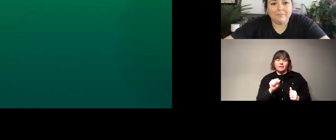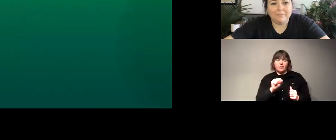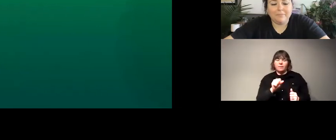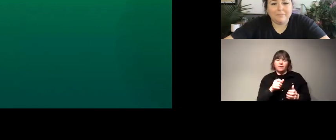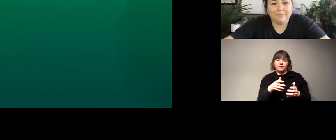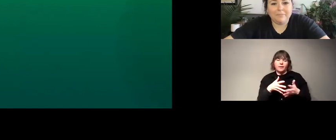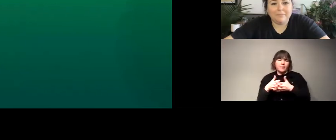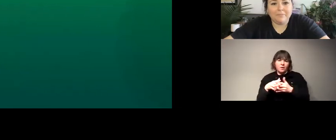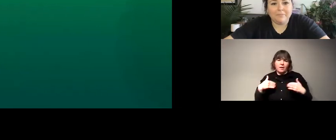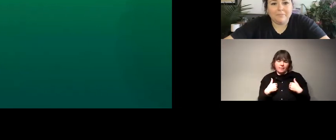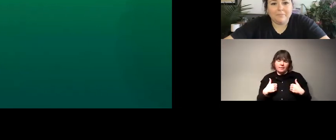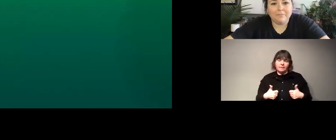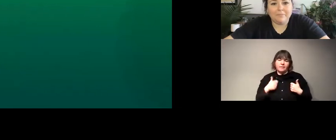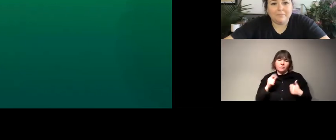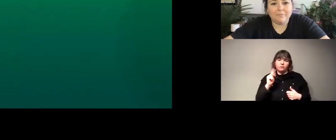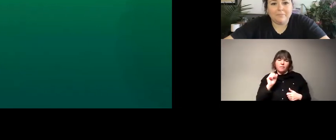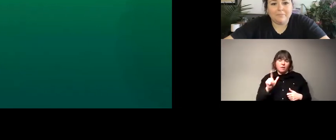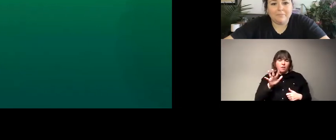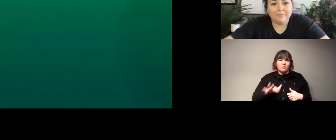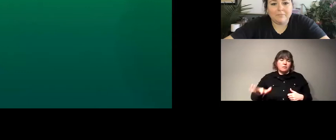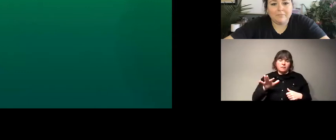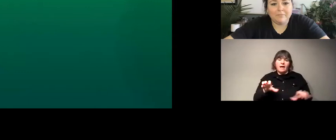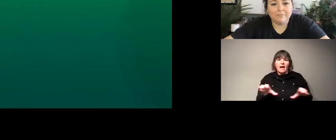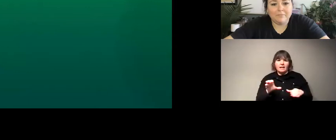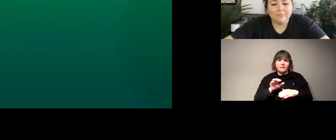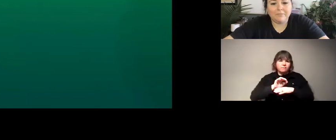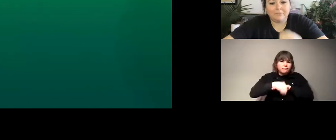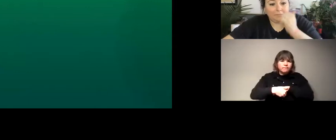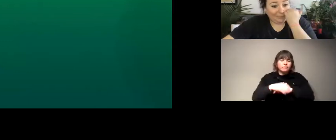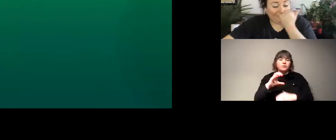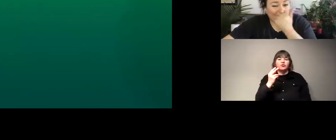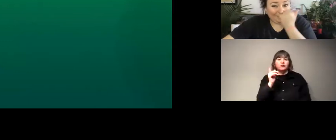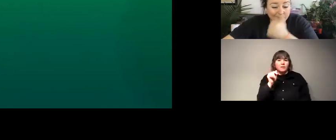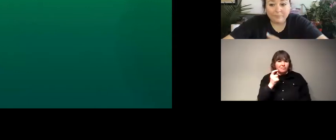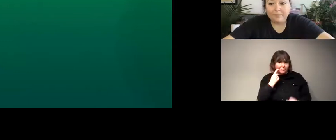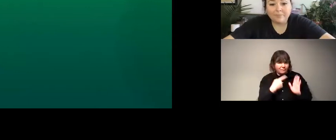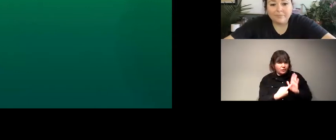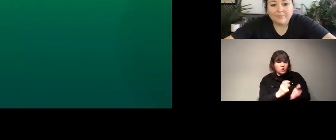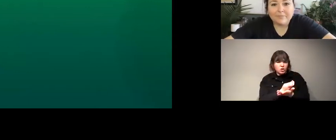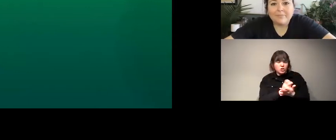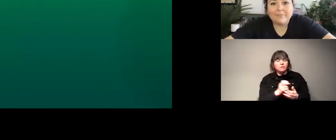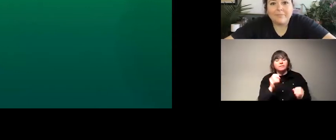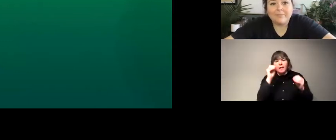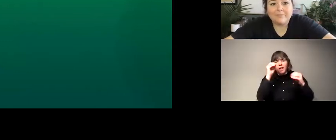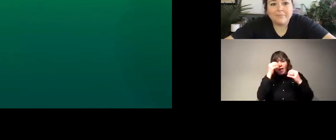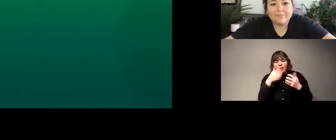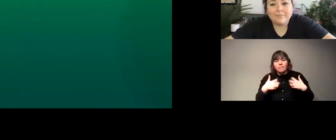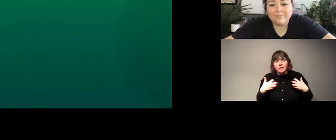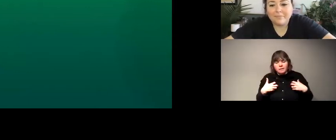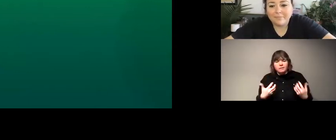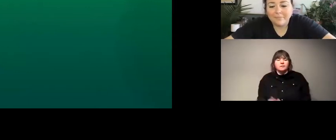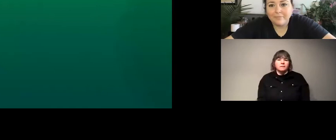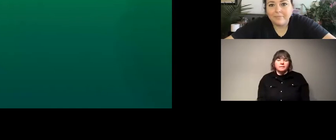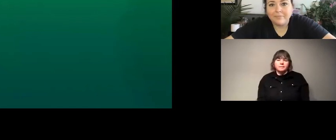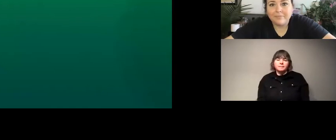that live in tropical areas that are most active at night. So chinchillas, owl monkeys, pines. Most